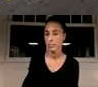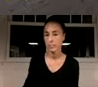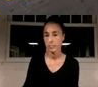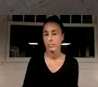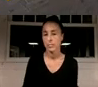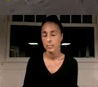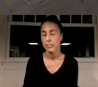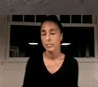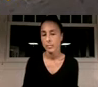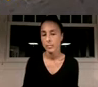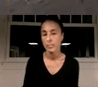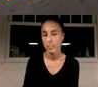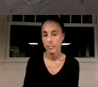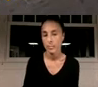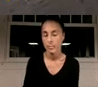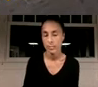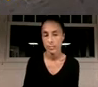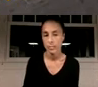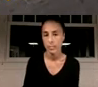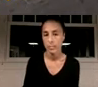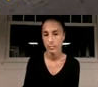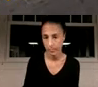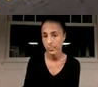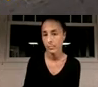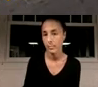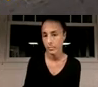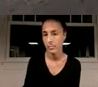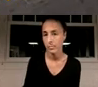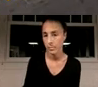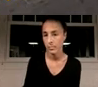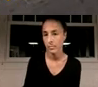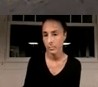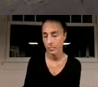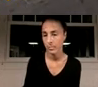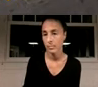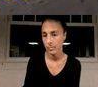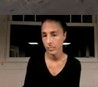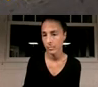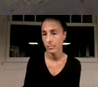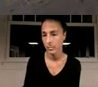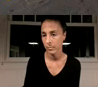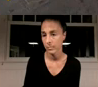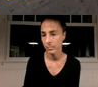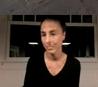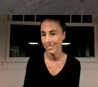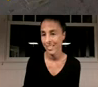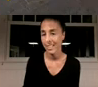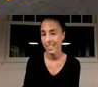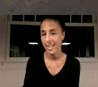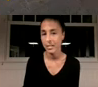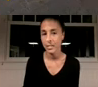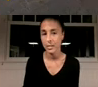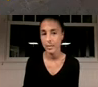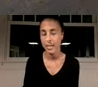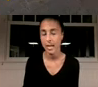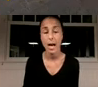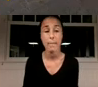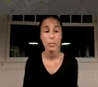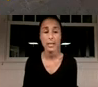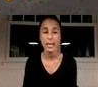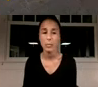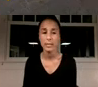these things and hoping that we will have an opportunity to do that in the future. Thank you,